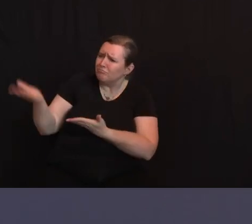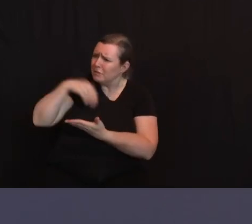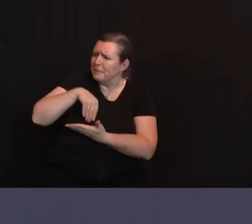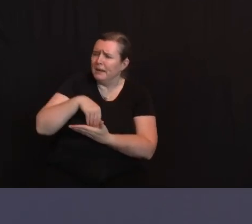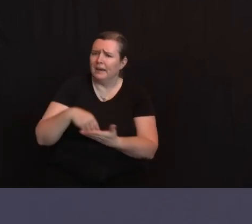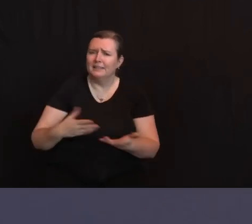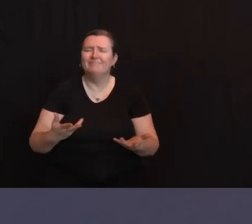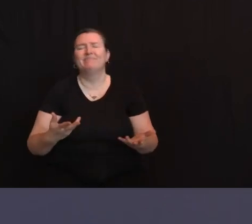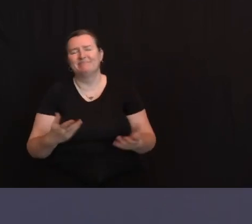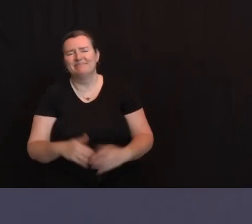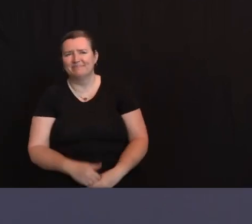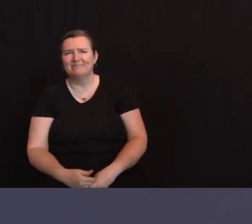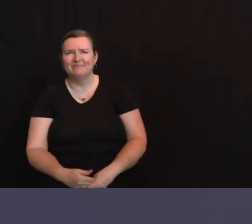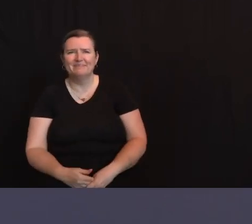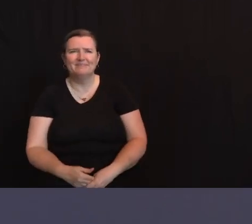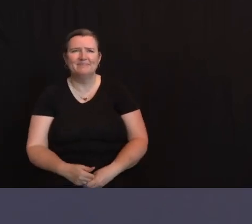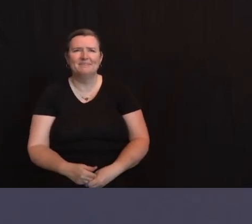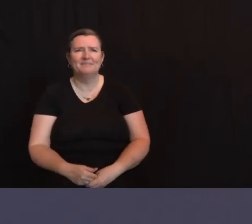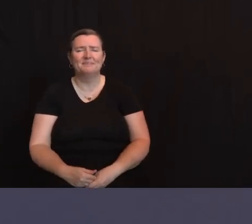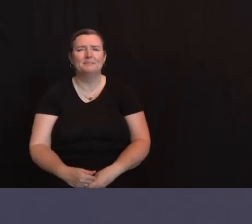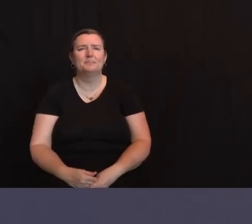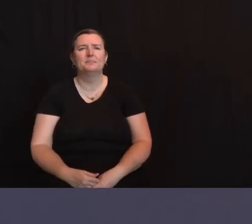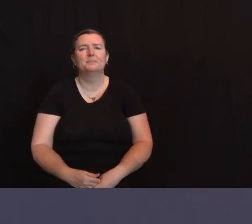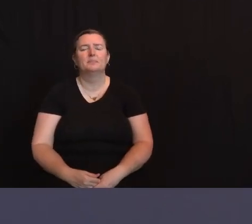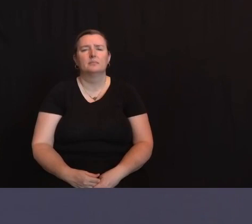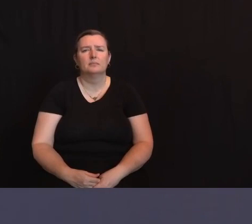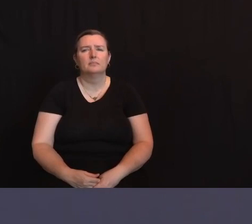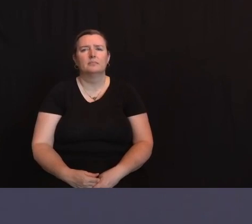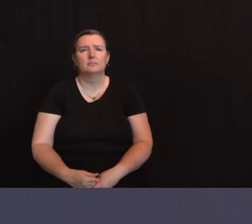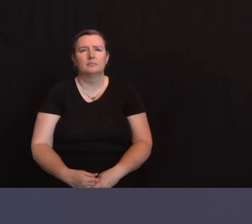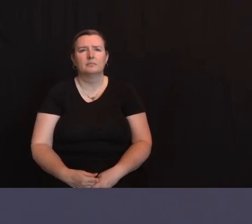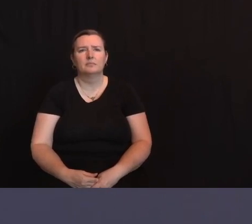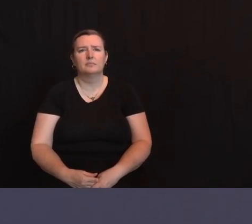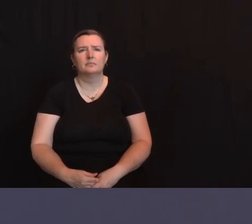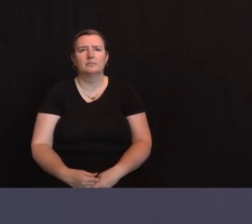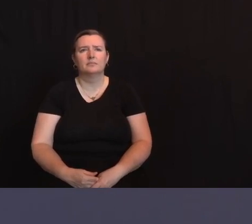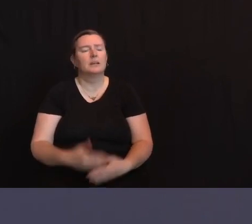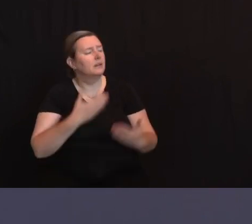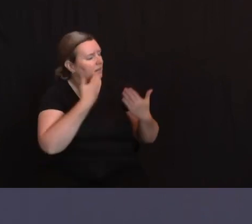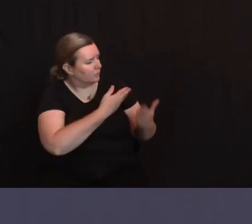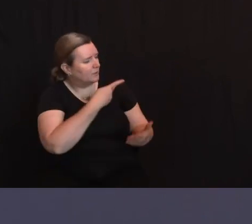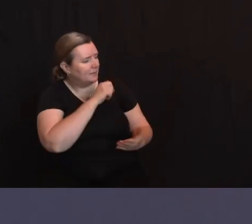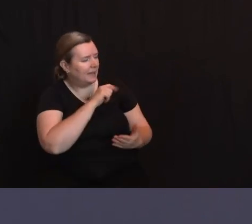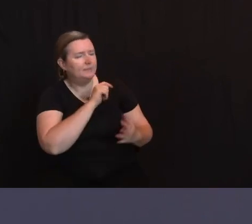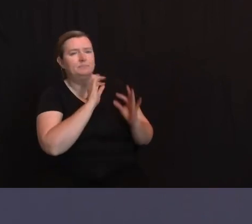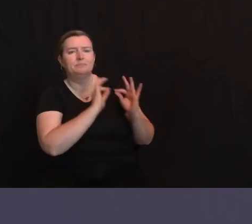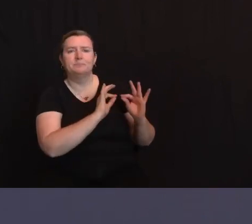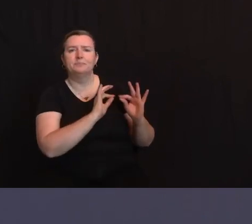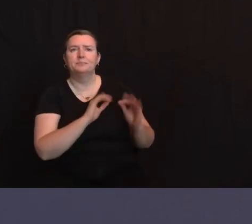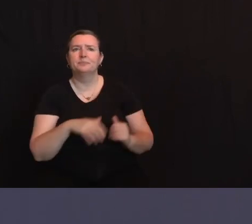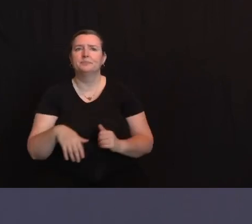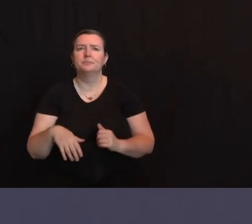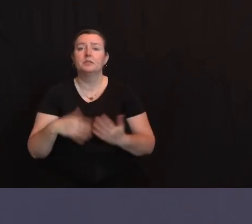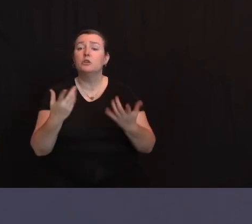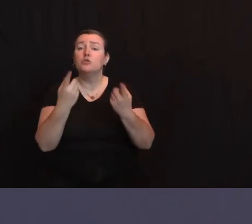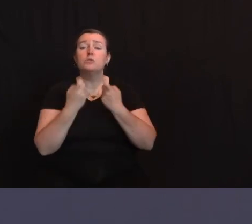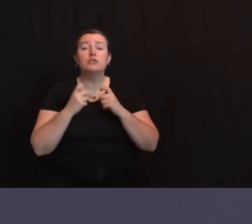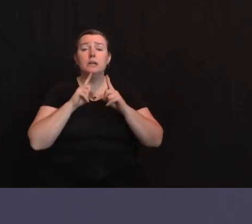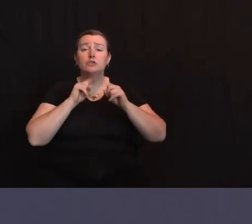Nantucket in Newark. Thank you for that. I think we're going to start over here. Aswan has got the